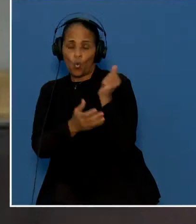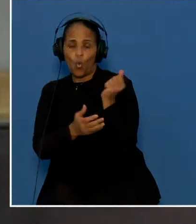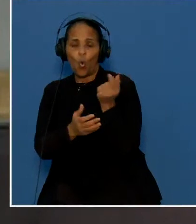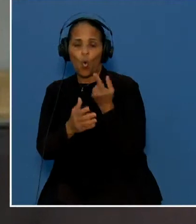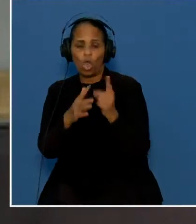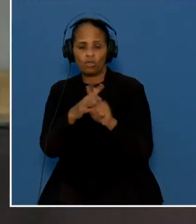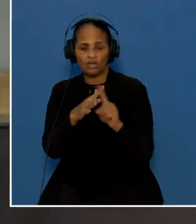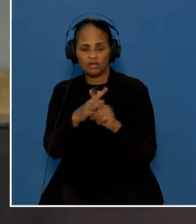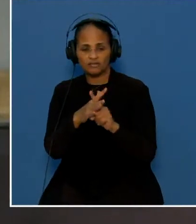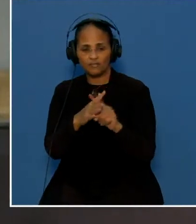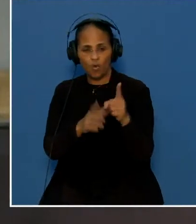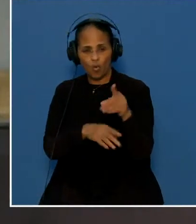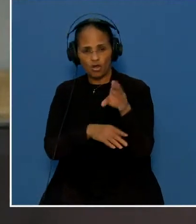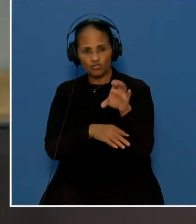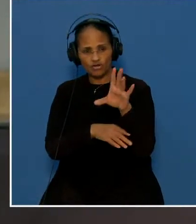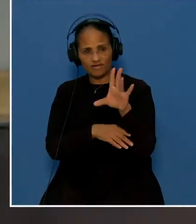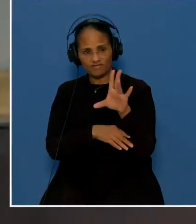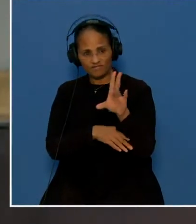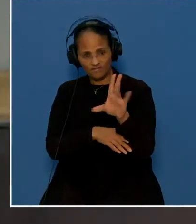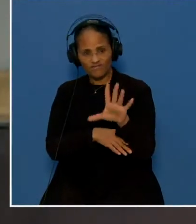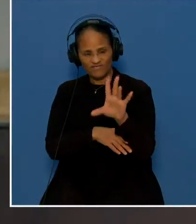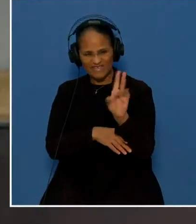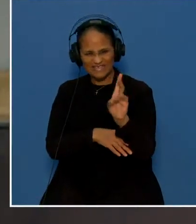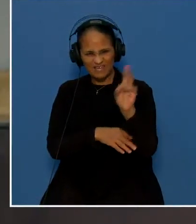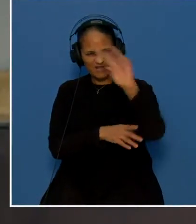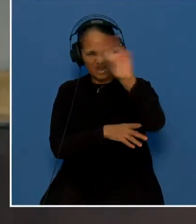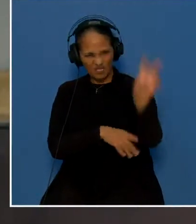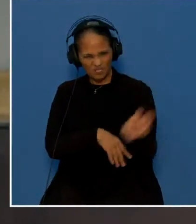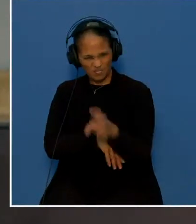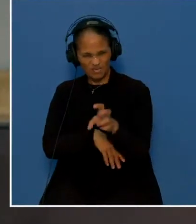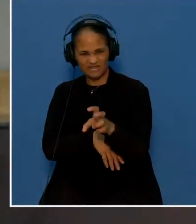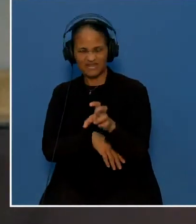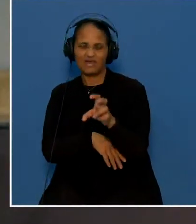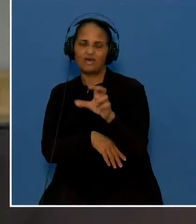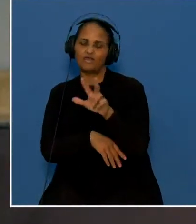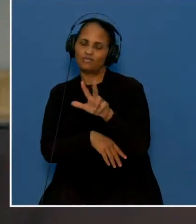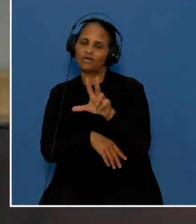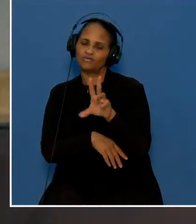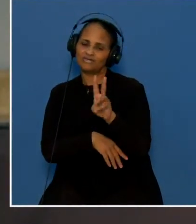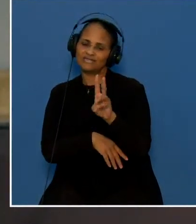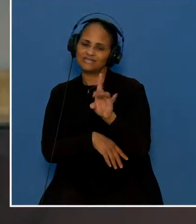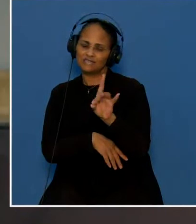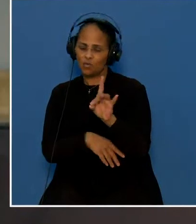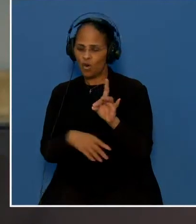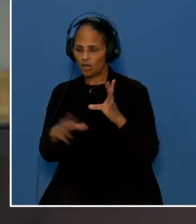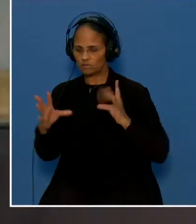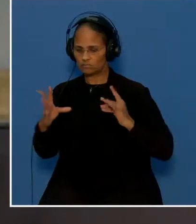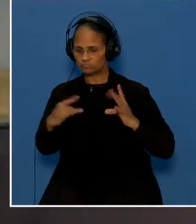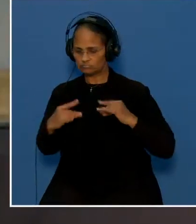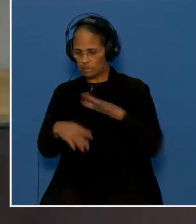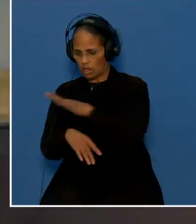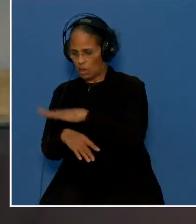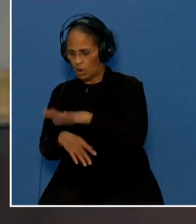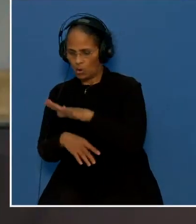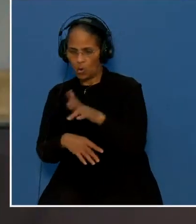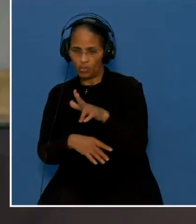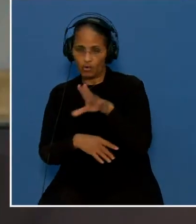follows. 157 are imported, 361 are classified as local transmission, of